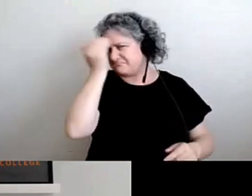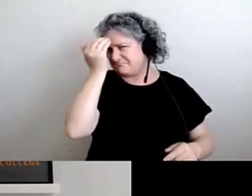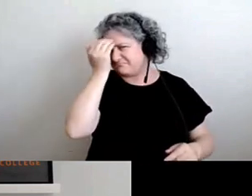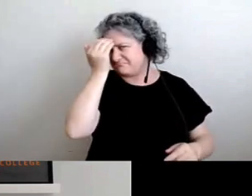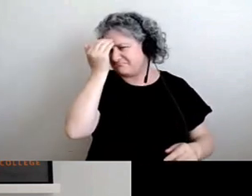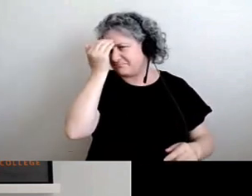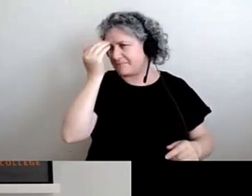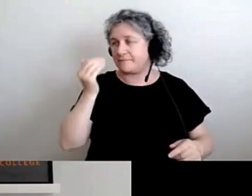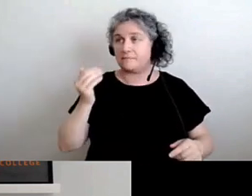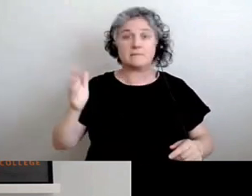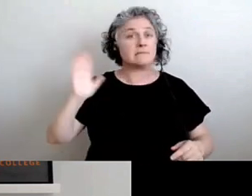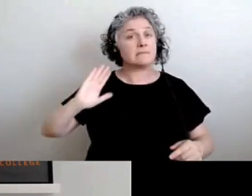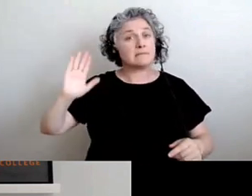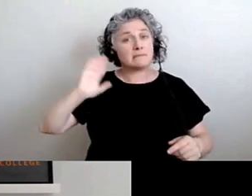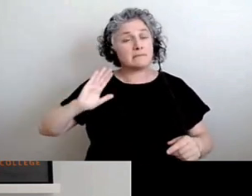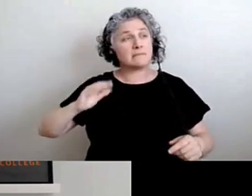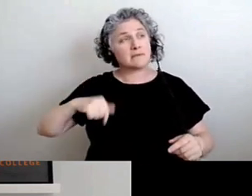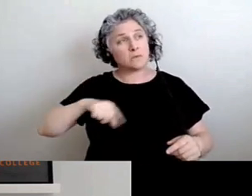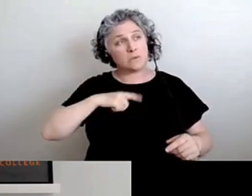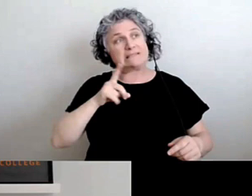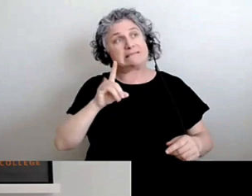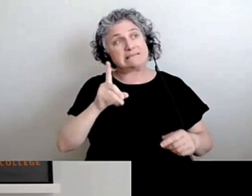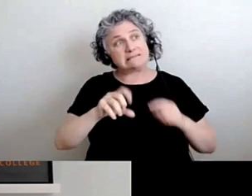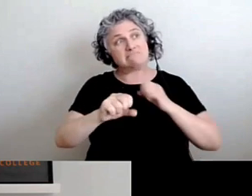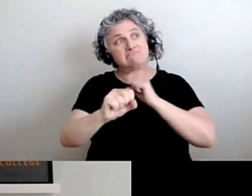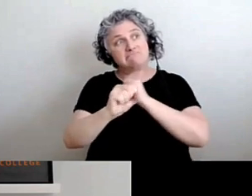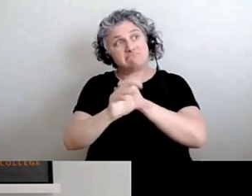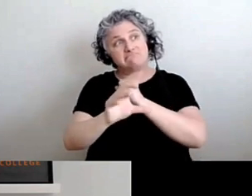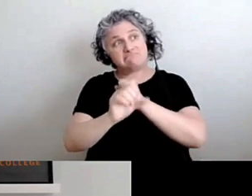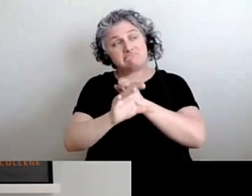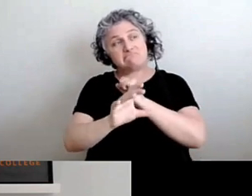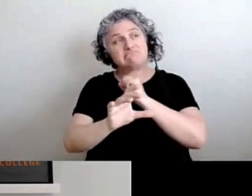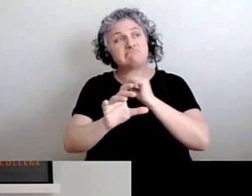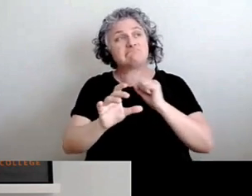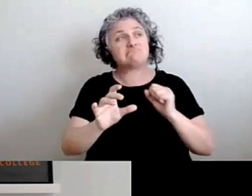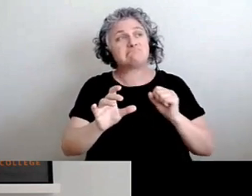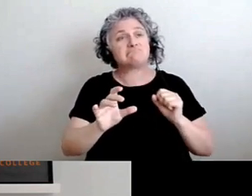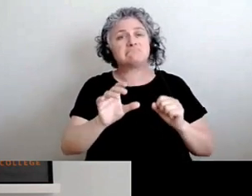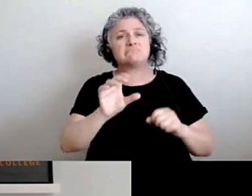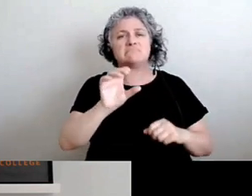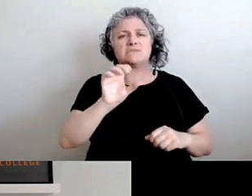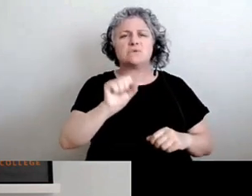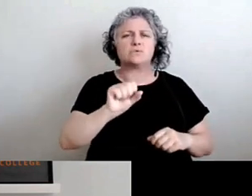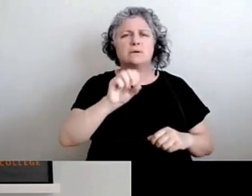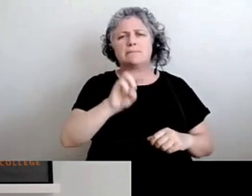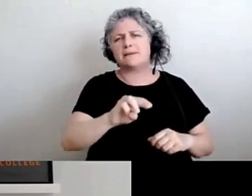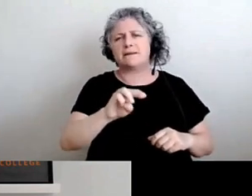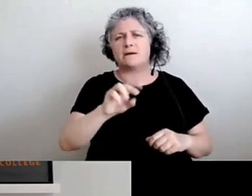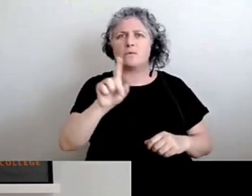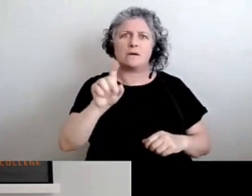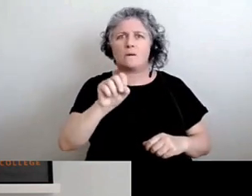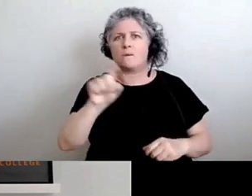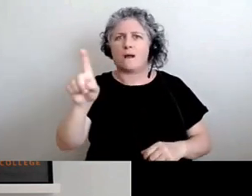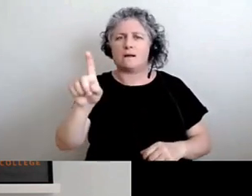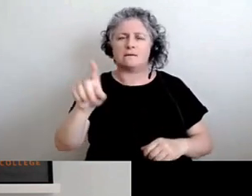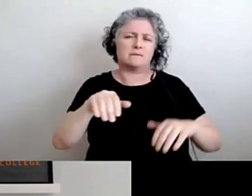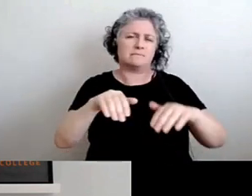the past advertised social media 101, social media